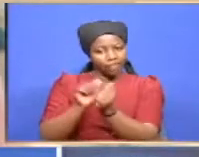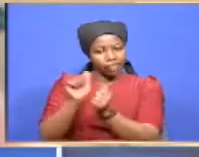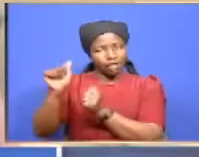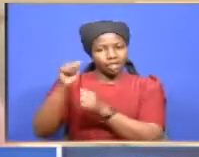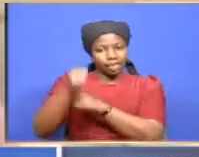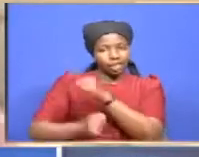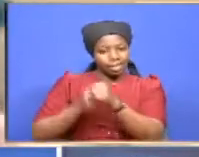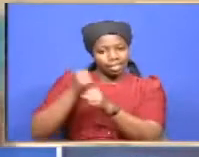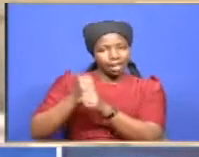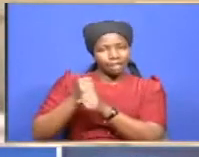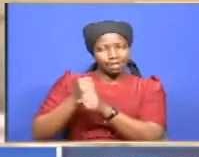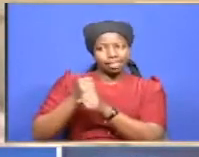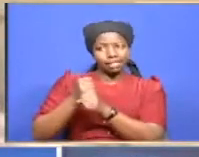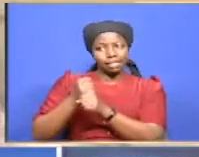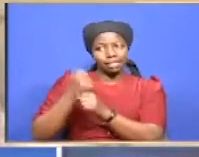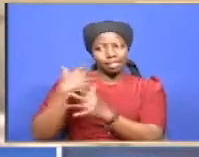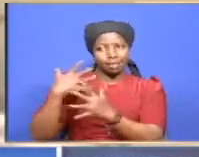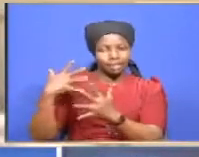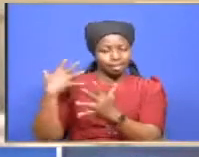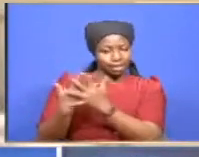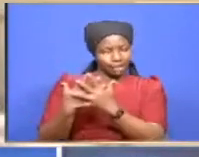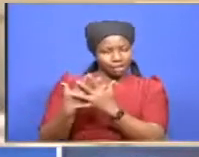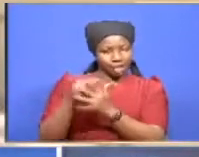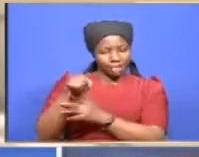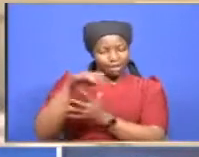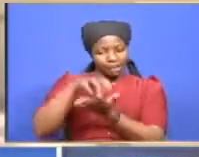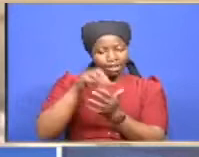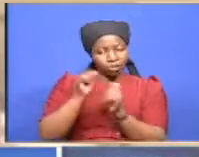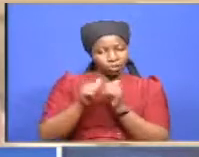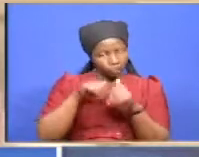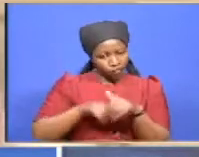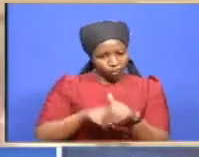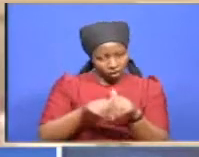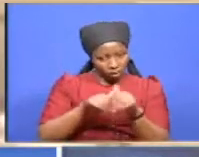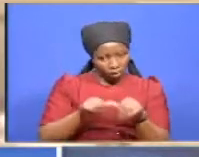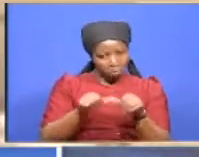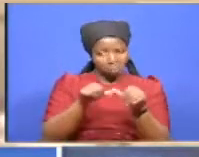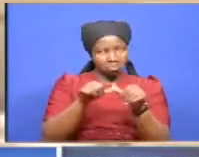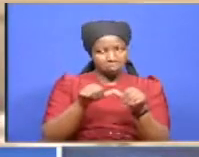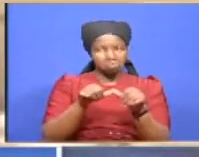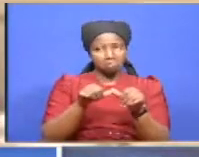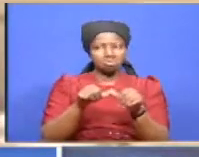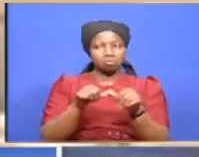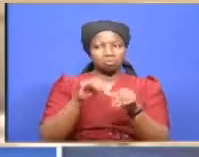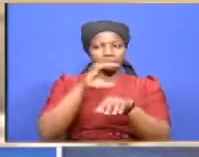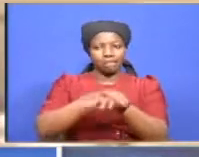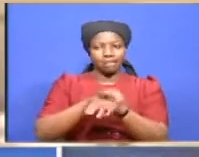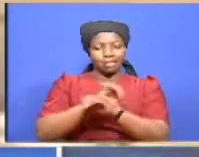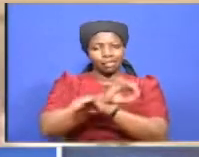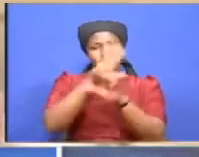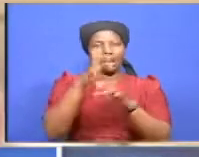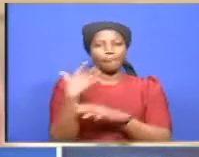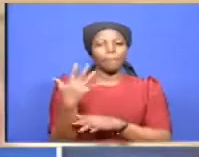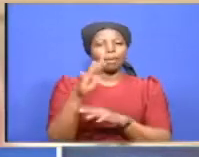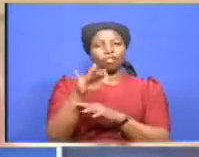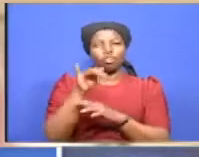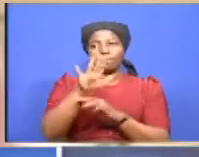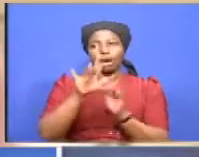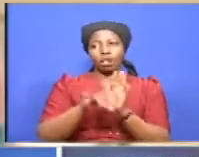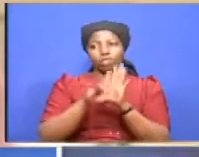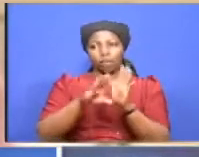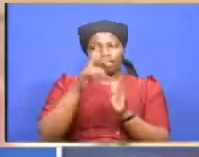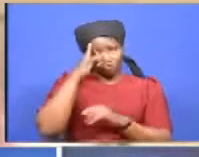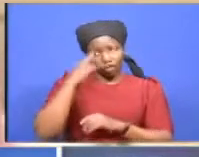sentence. Well, this is one of the cases that we're still following up, so as to get the clear documents from their lawyers, so as to get to